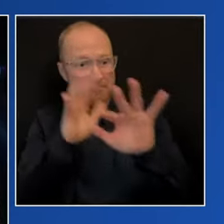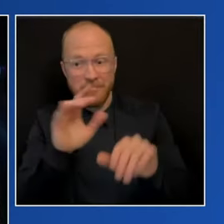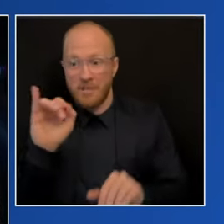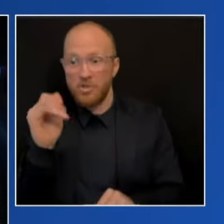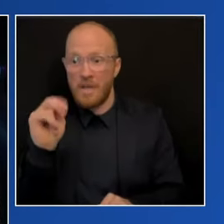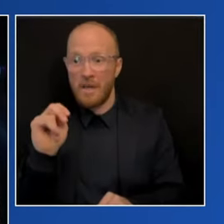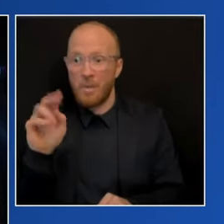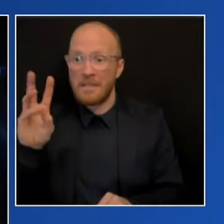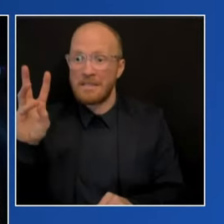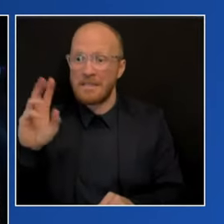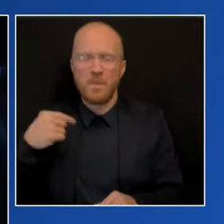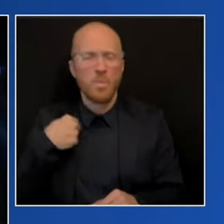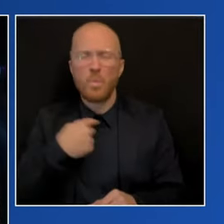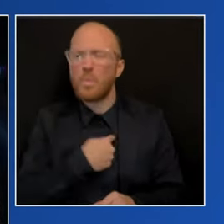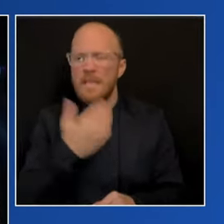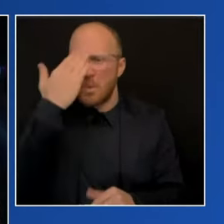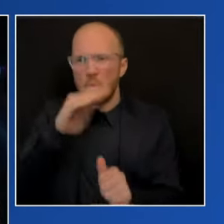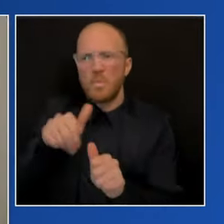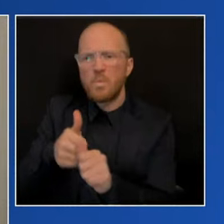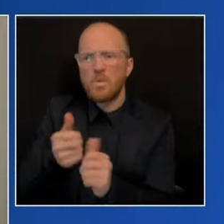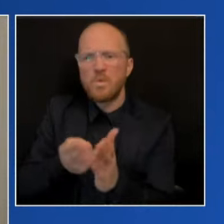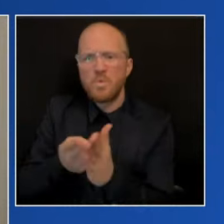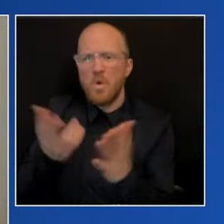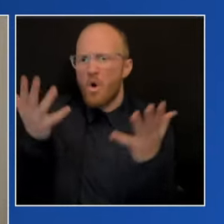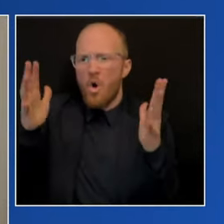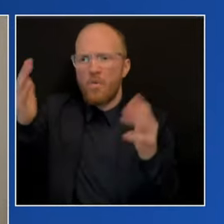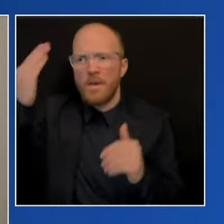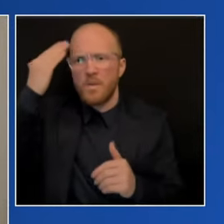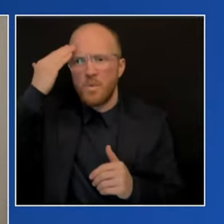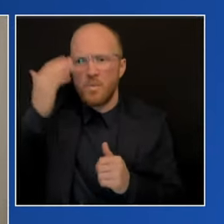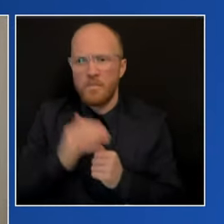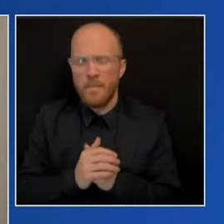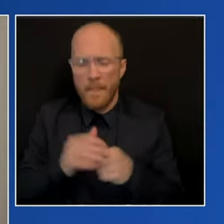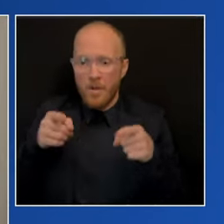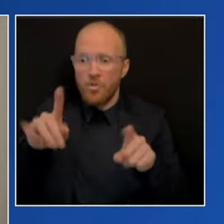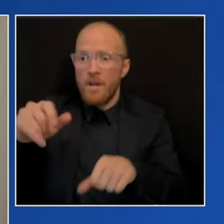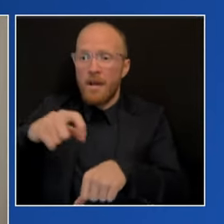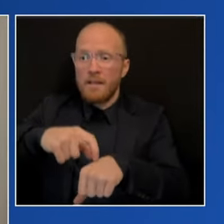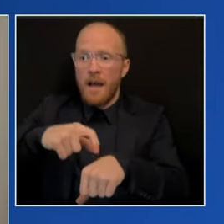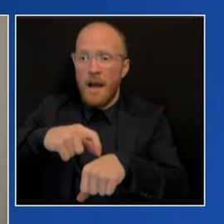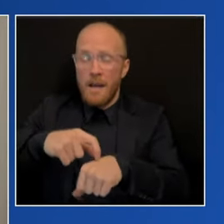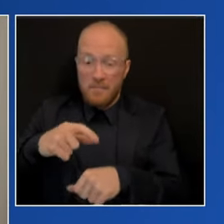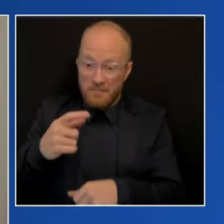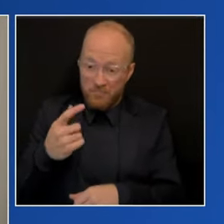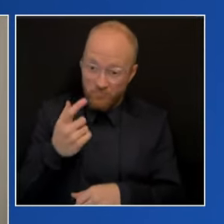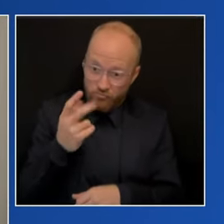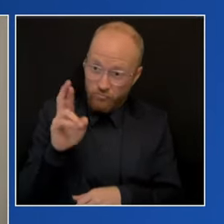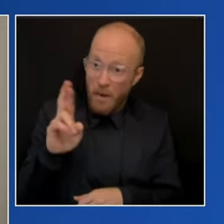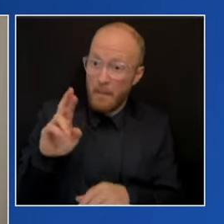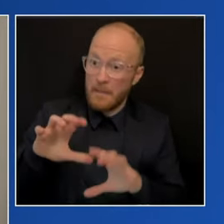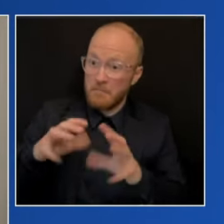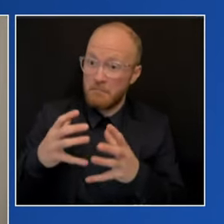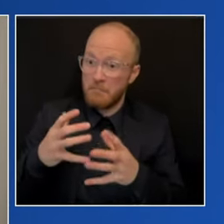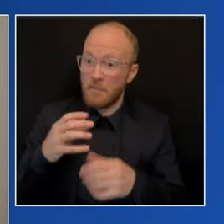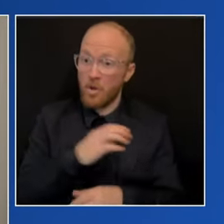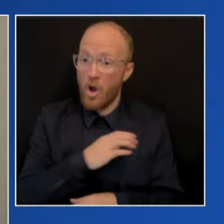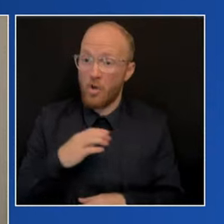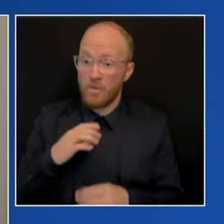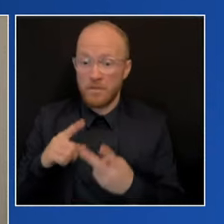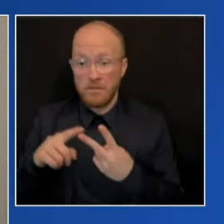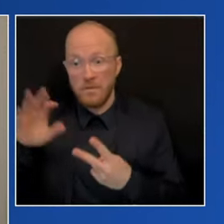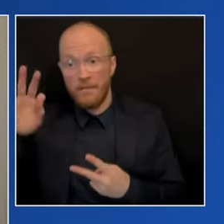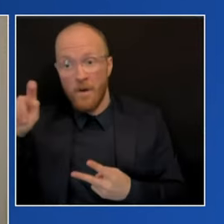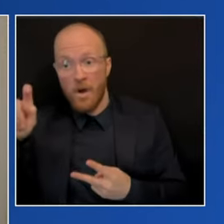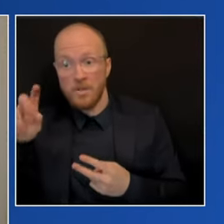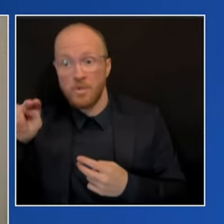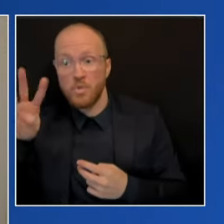truth. At the time, even Republican members of Congress and Fox News commentators publicly